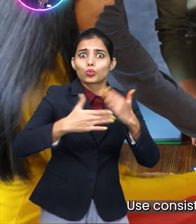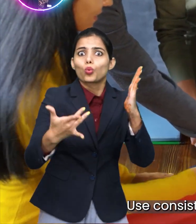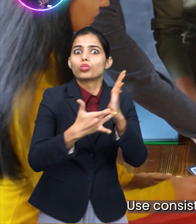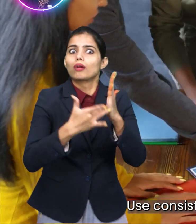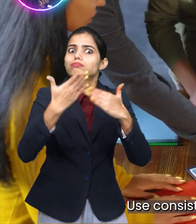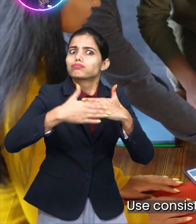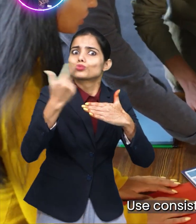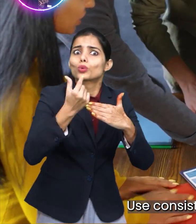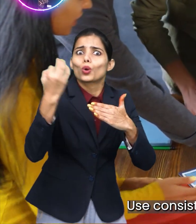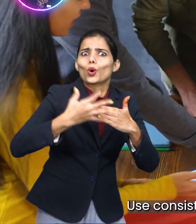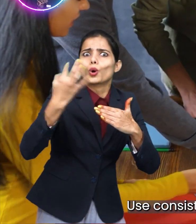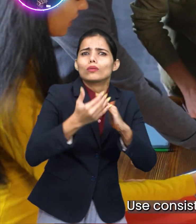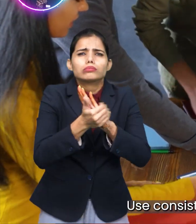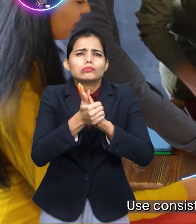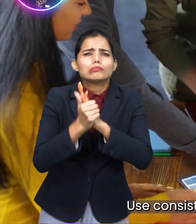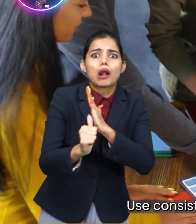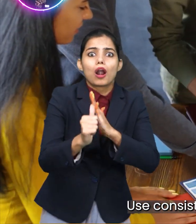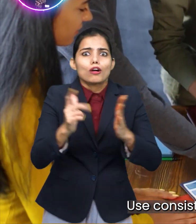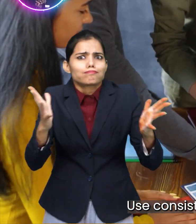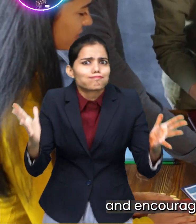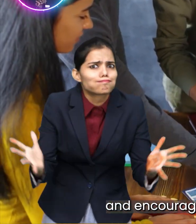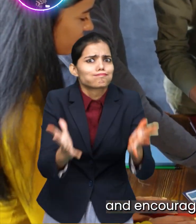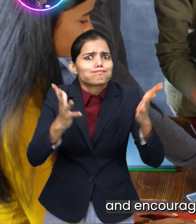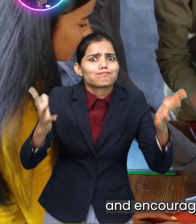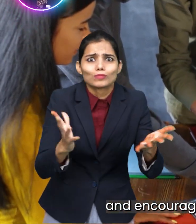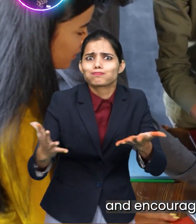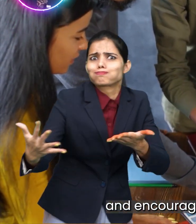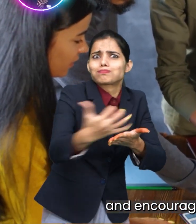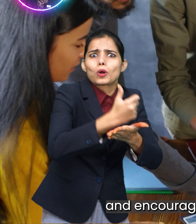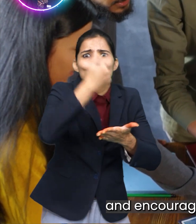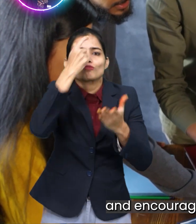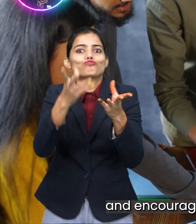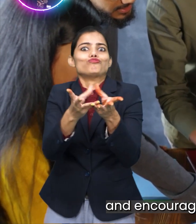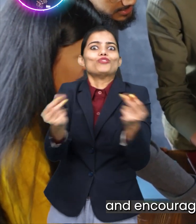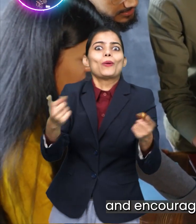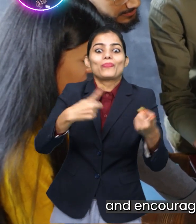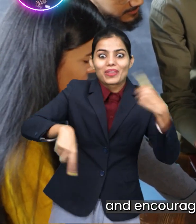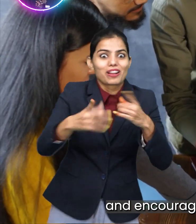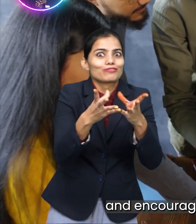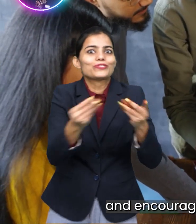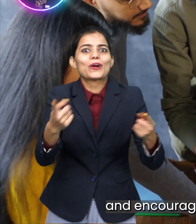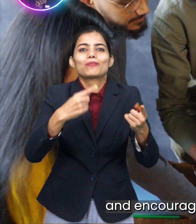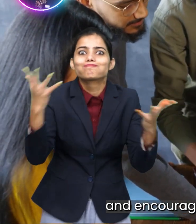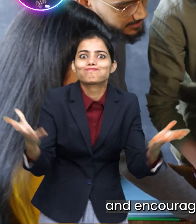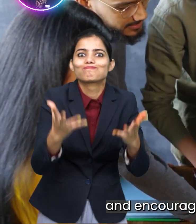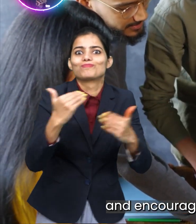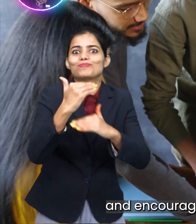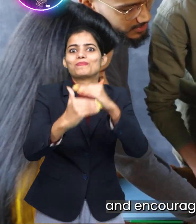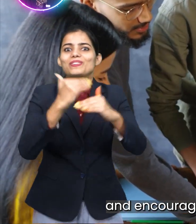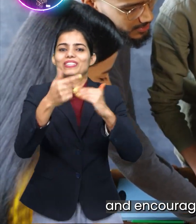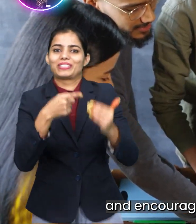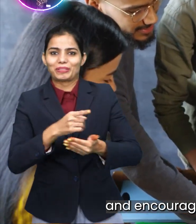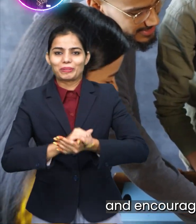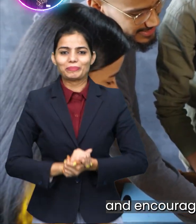Use consistent terminology for new skills and encourage collaborative problem solving.